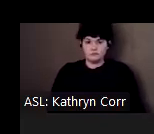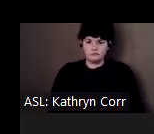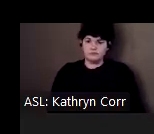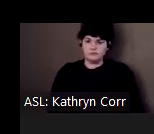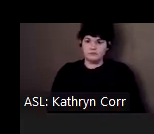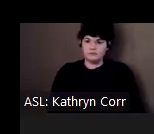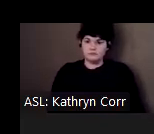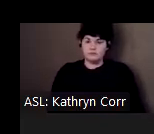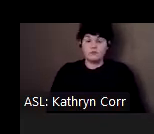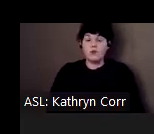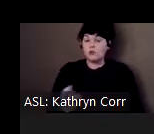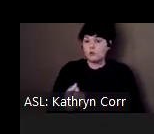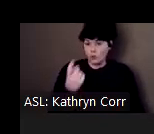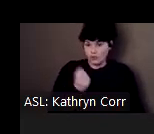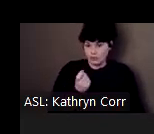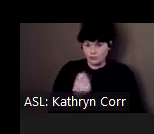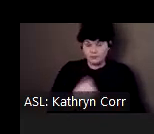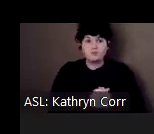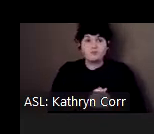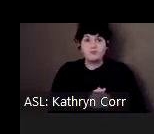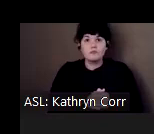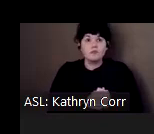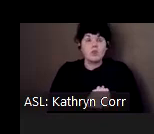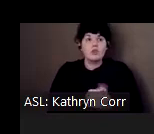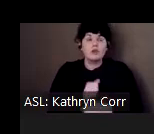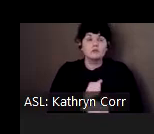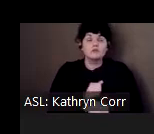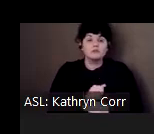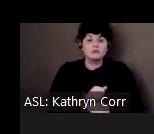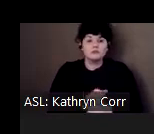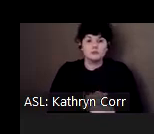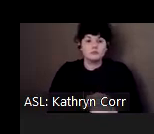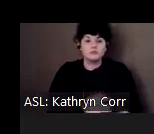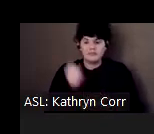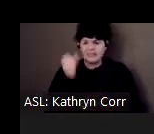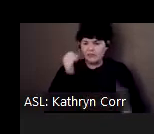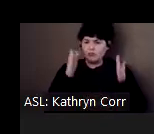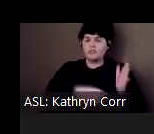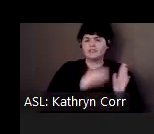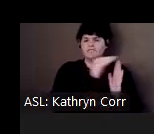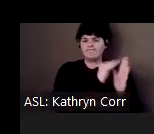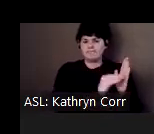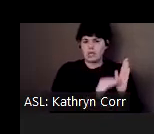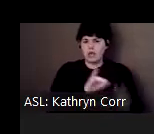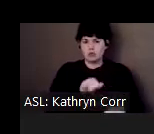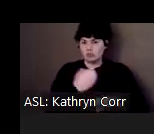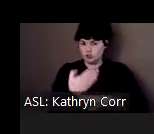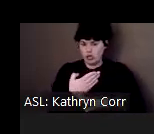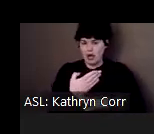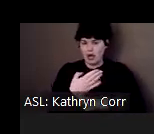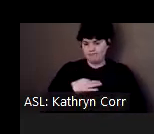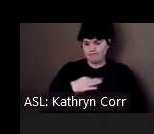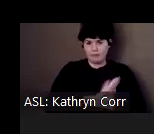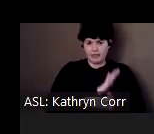If somebody, there's a question if on a job application, if there is an expungement of the offense,